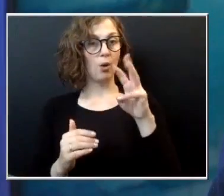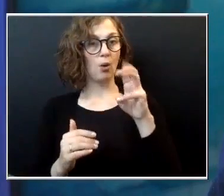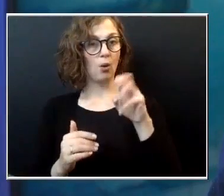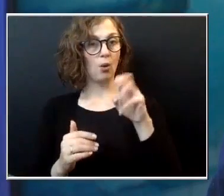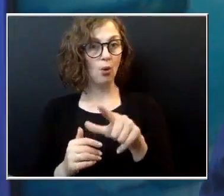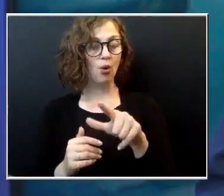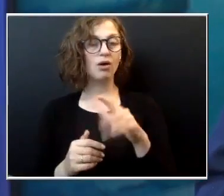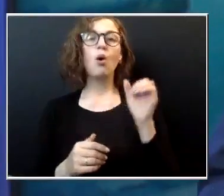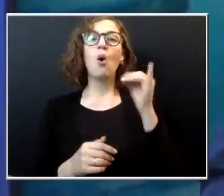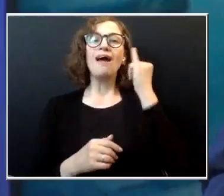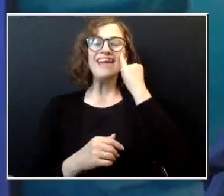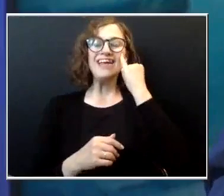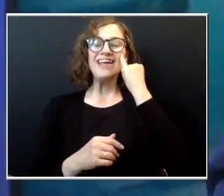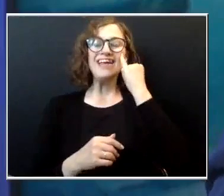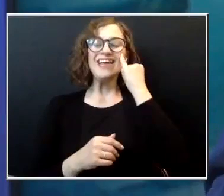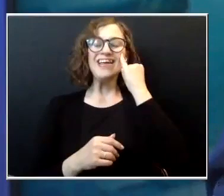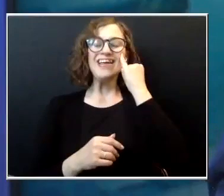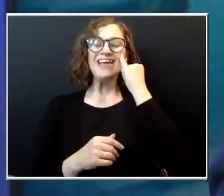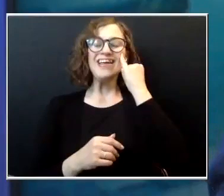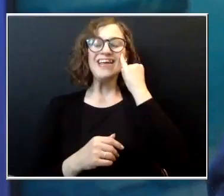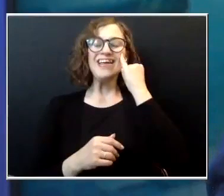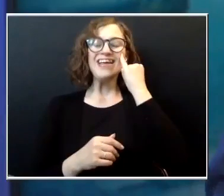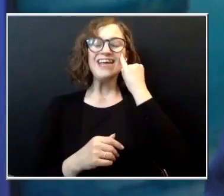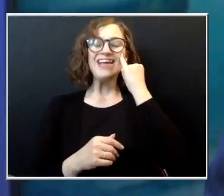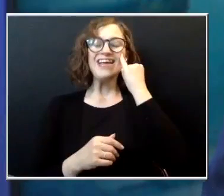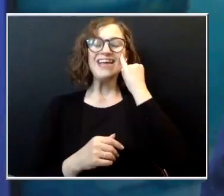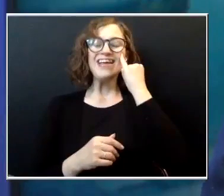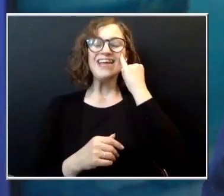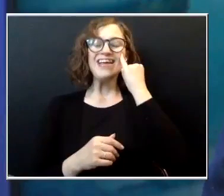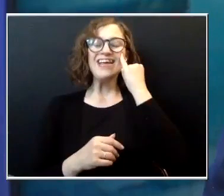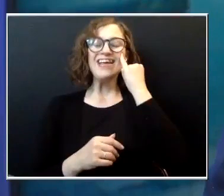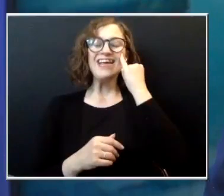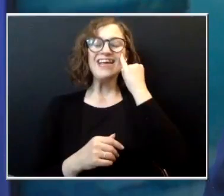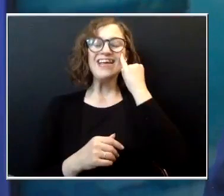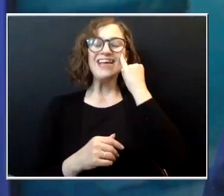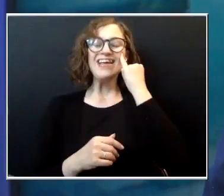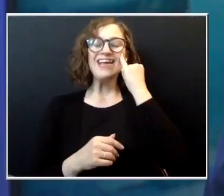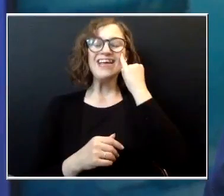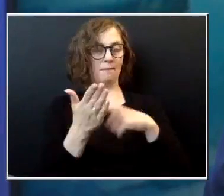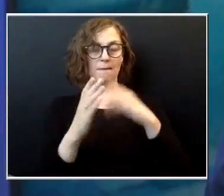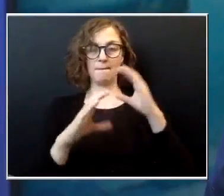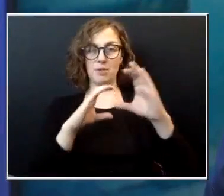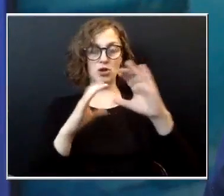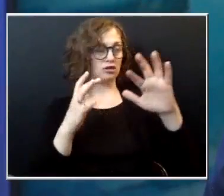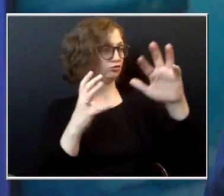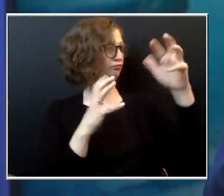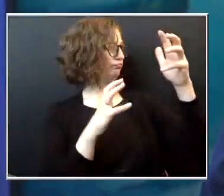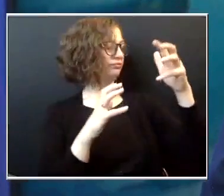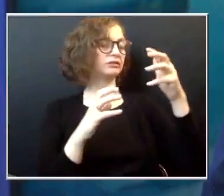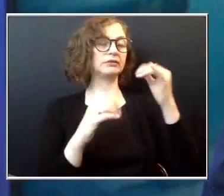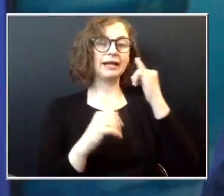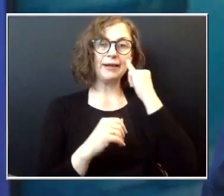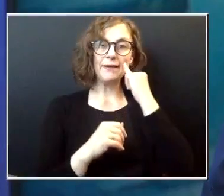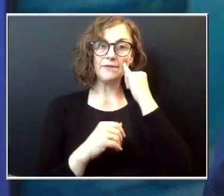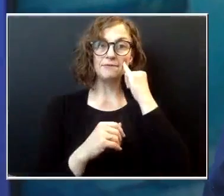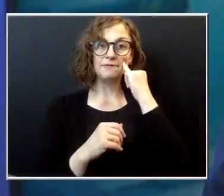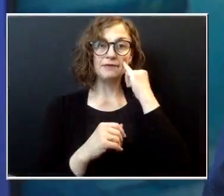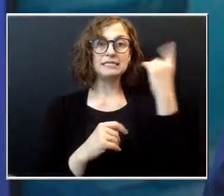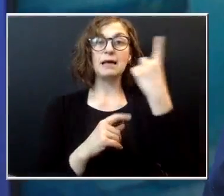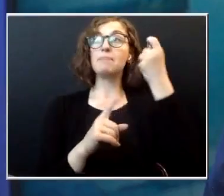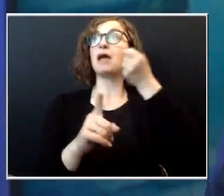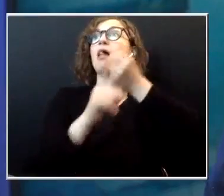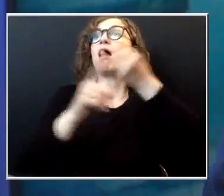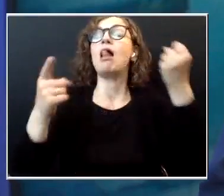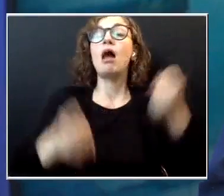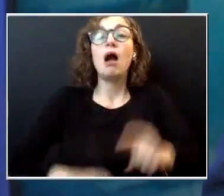working, and so communication is very, very important. And when you have those unanticipated changes, Right. that's when you